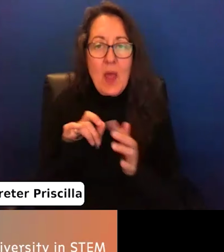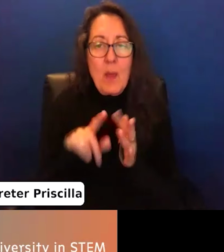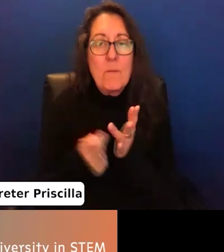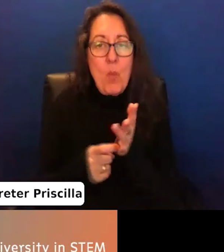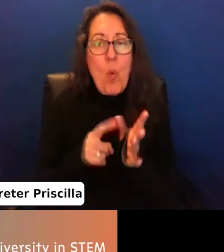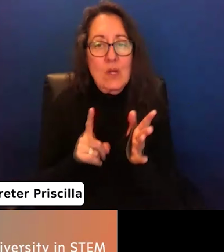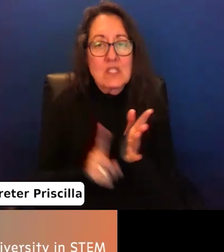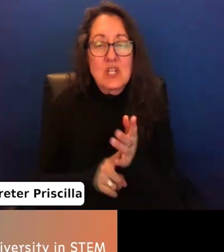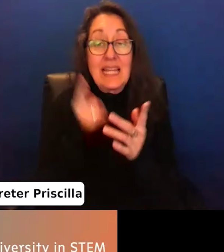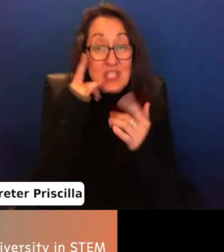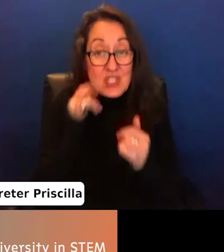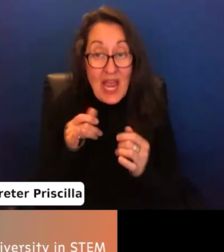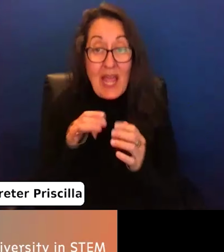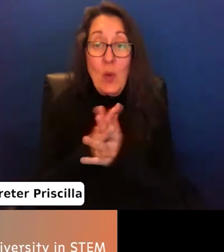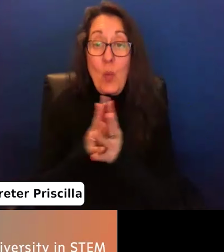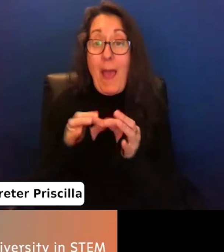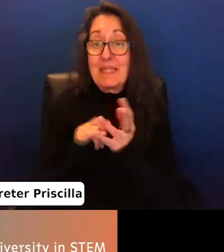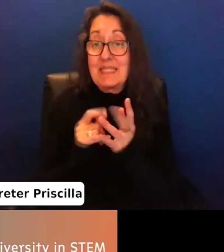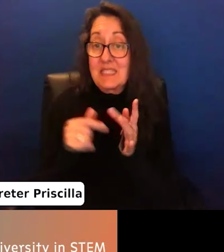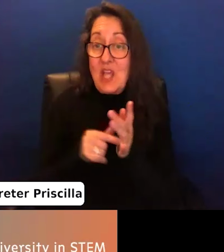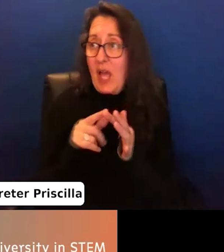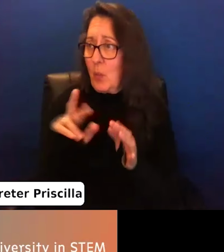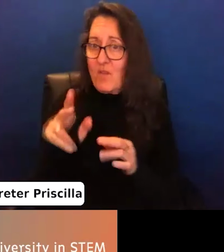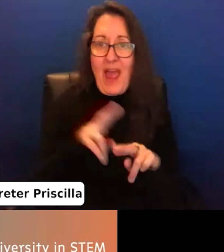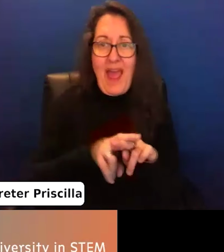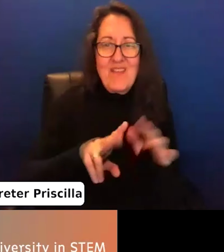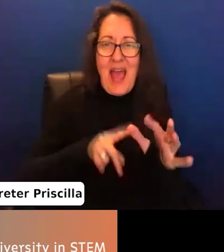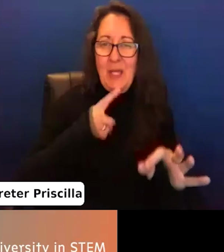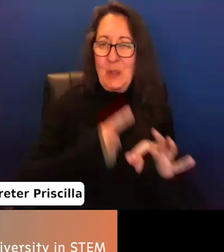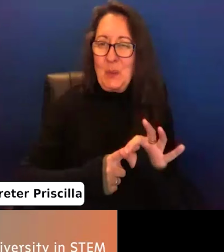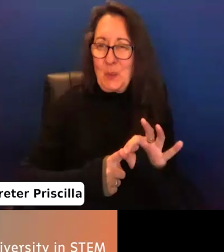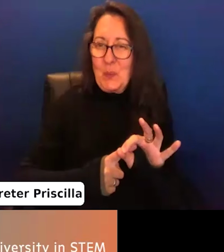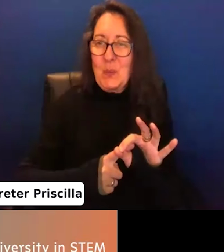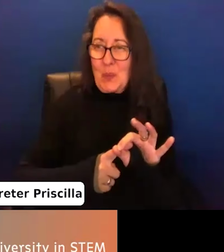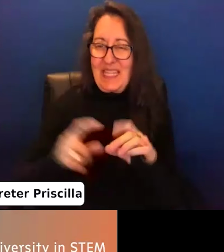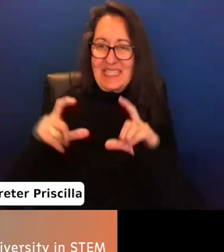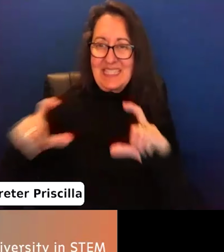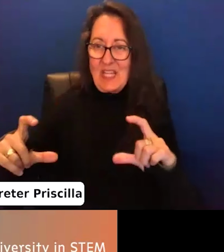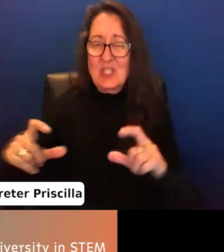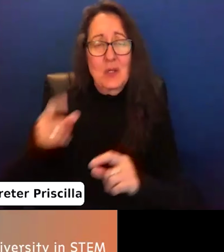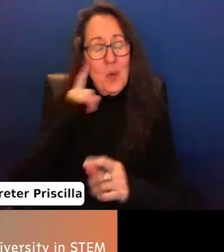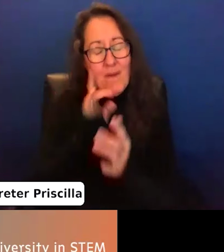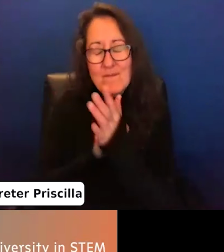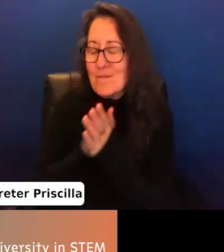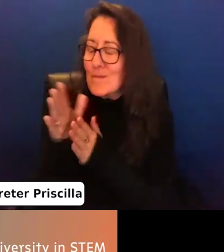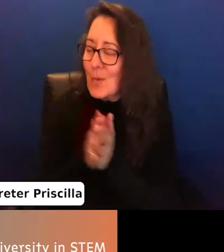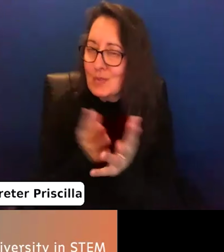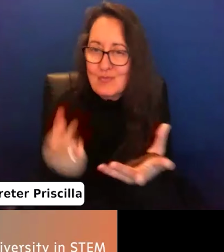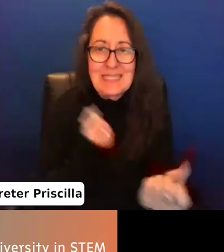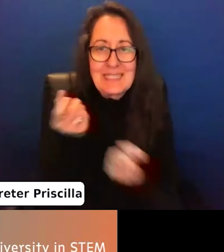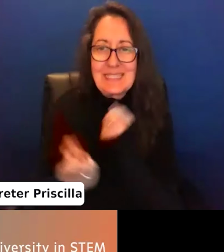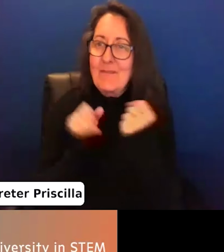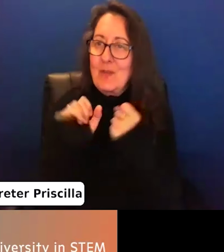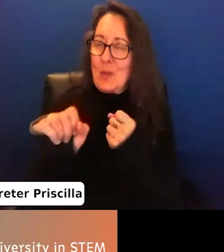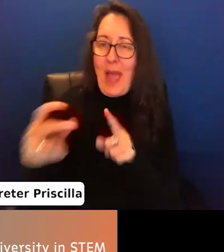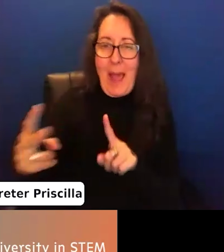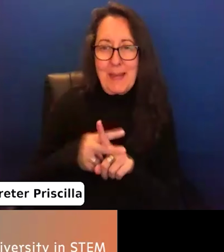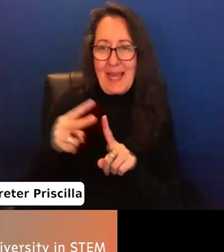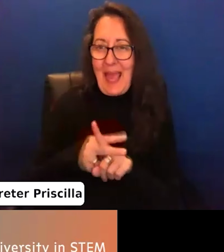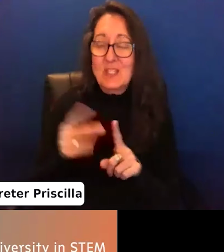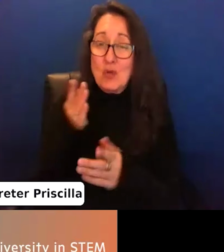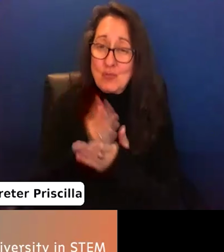the website for the FAQ section. We're looking forward to receiving all your applications. I'd really like to